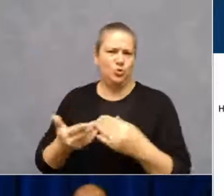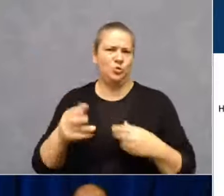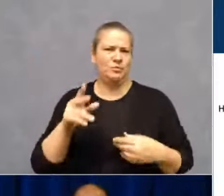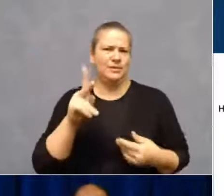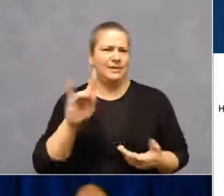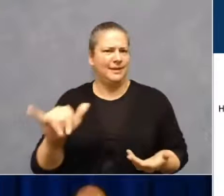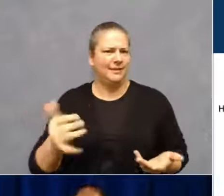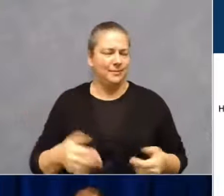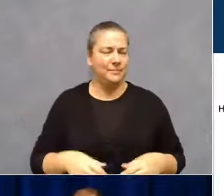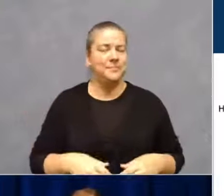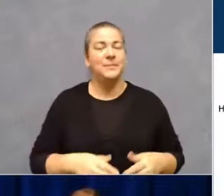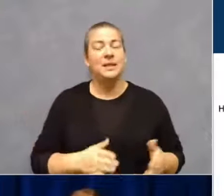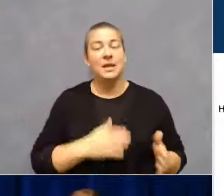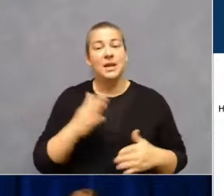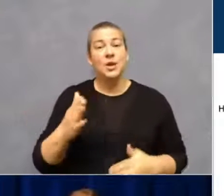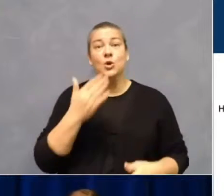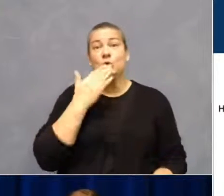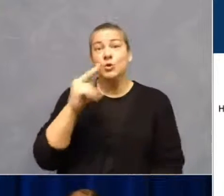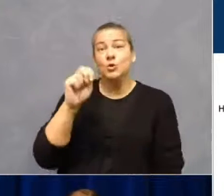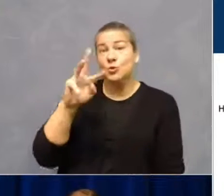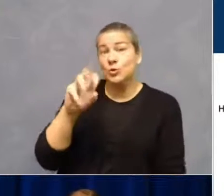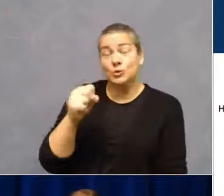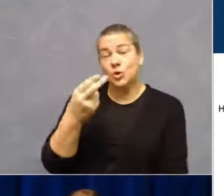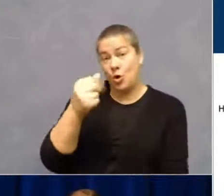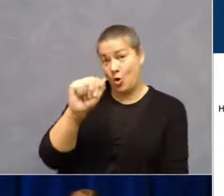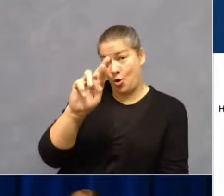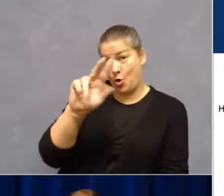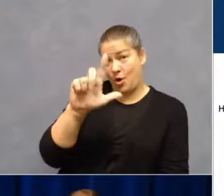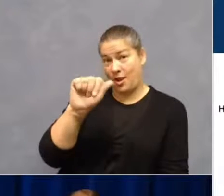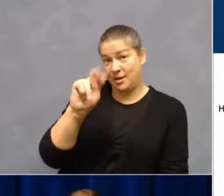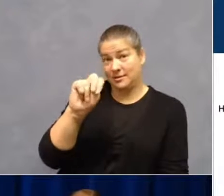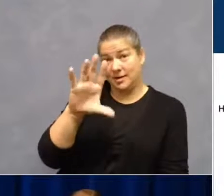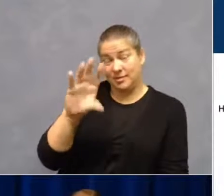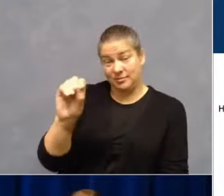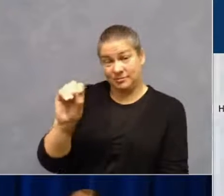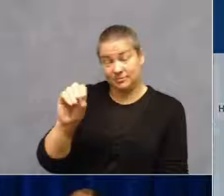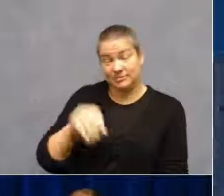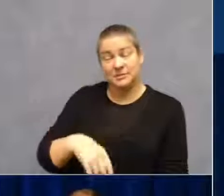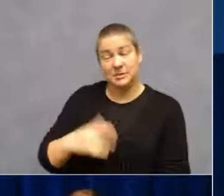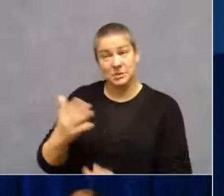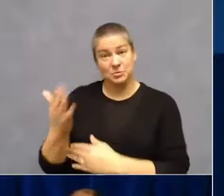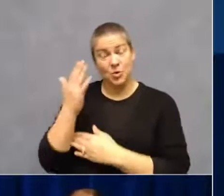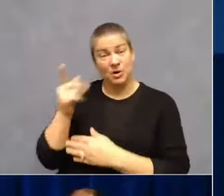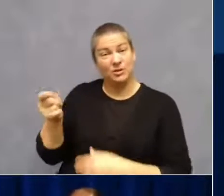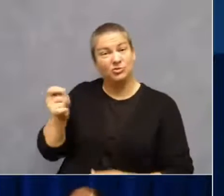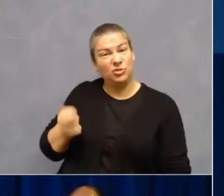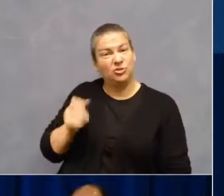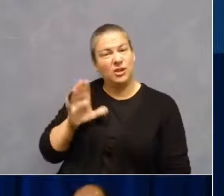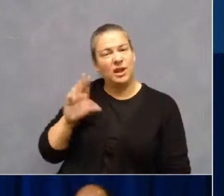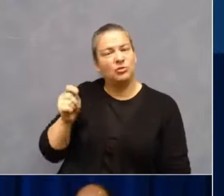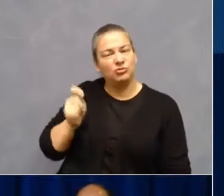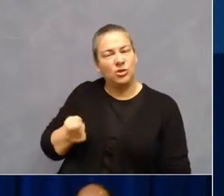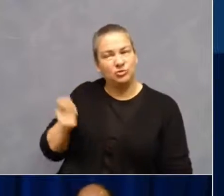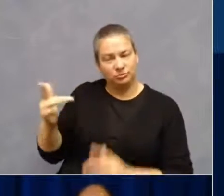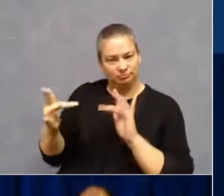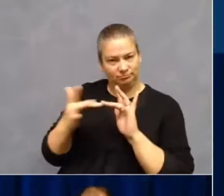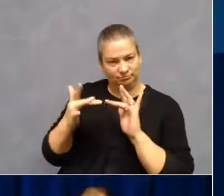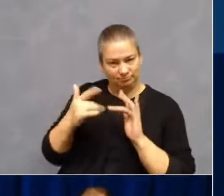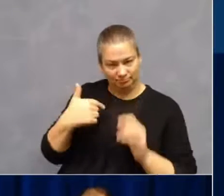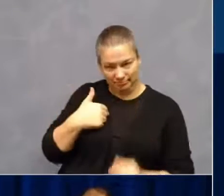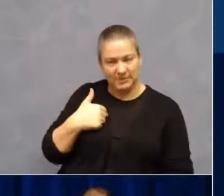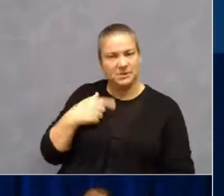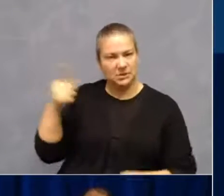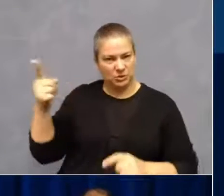news for Harlan County. This morning, the county judge contacted me, and he is ready